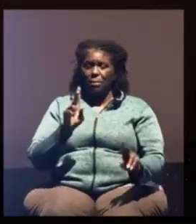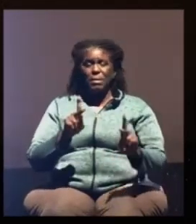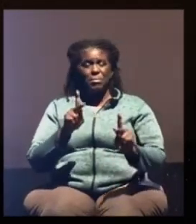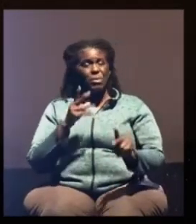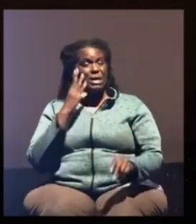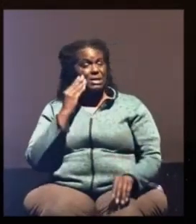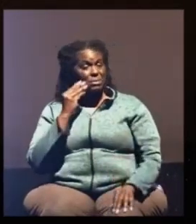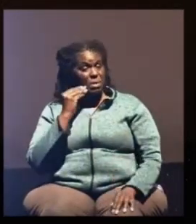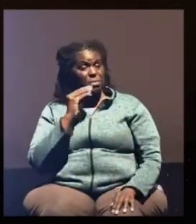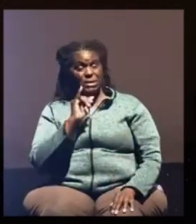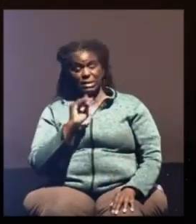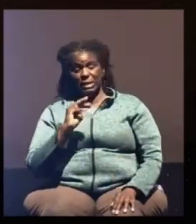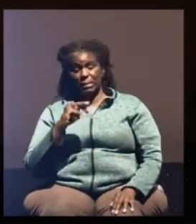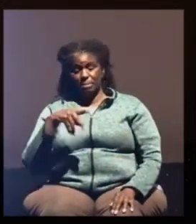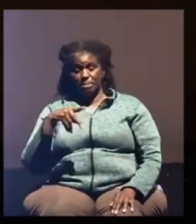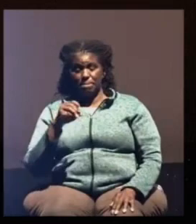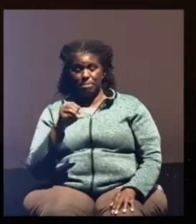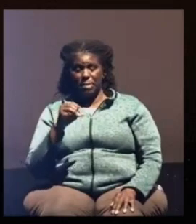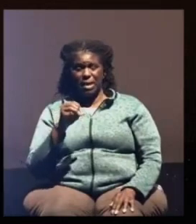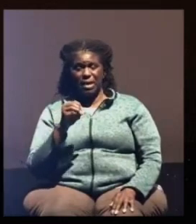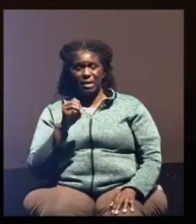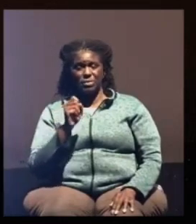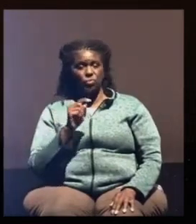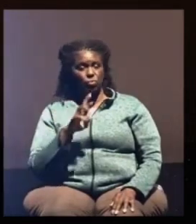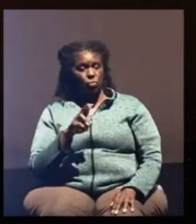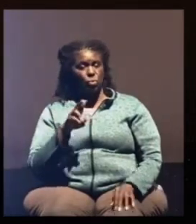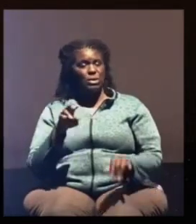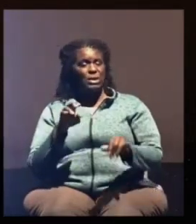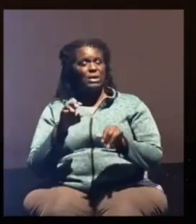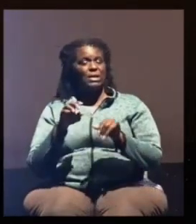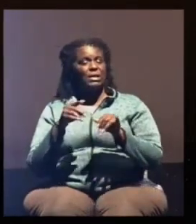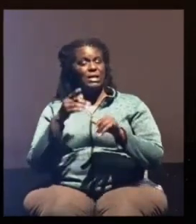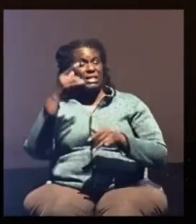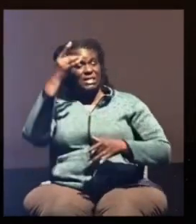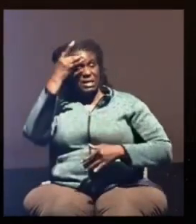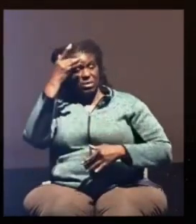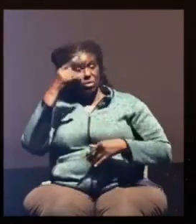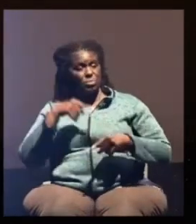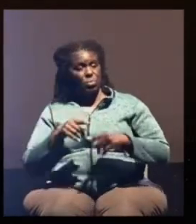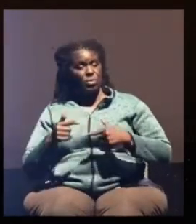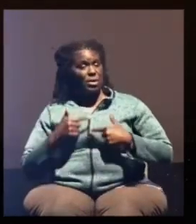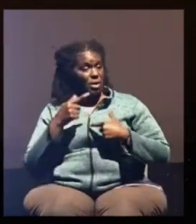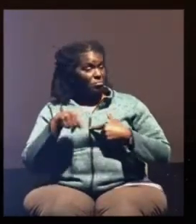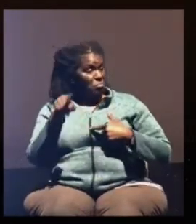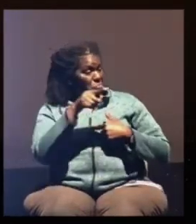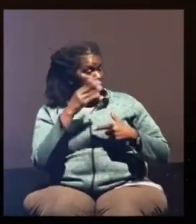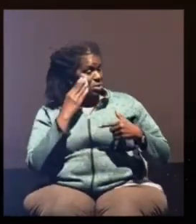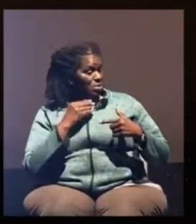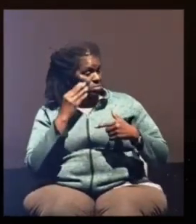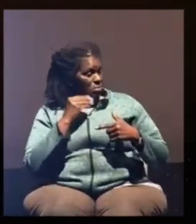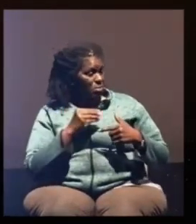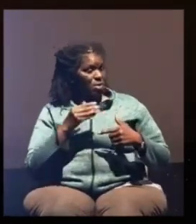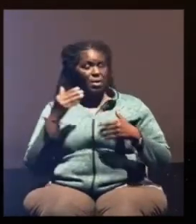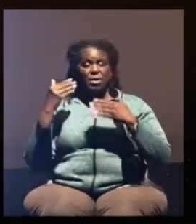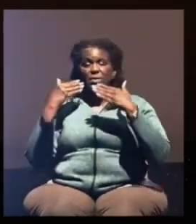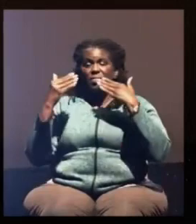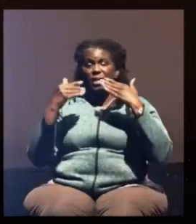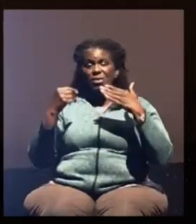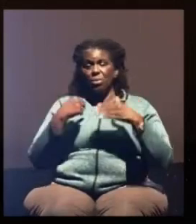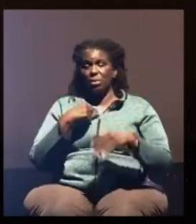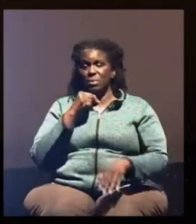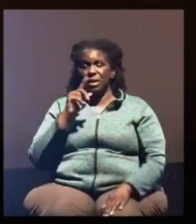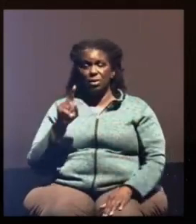syndrome sometime in their lives. Has anyone else experienced this? Thank you. I'm not